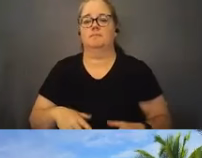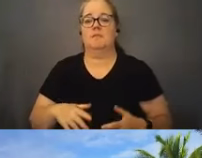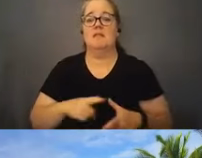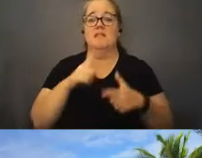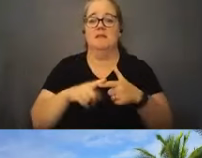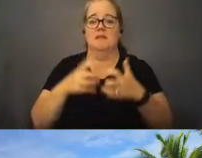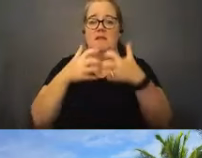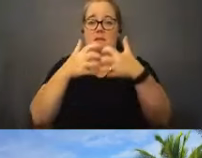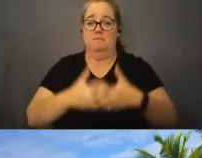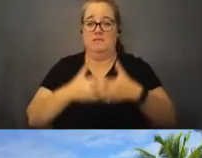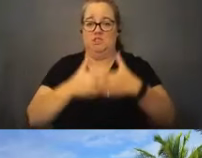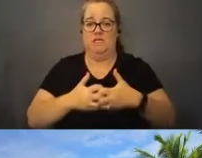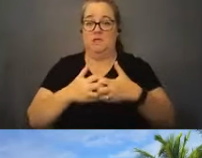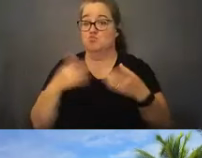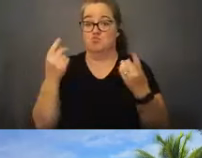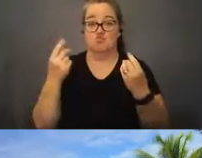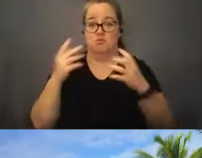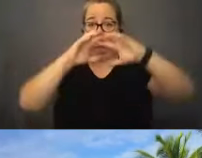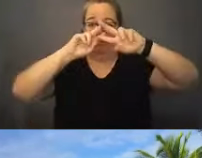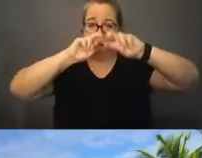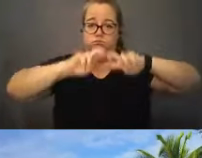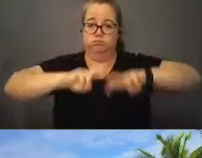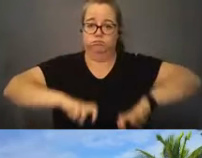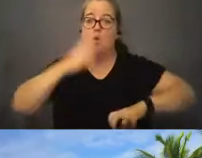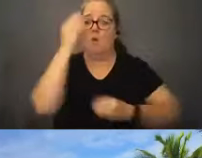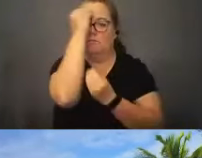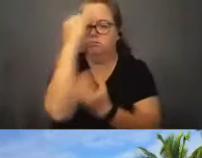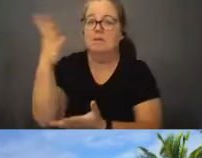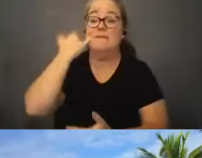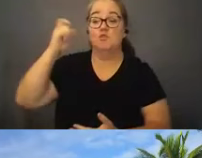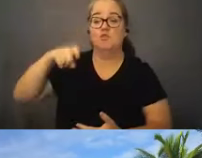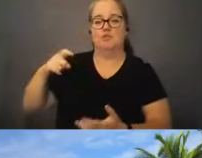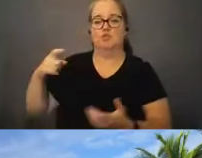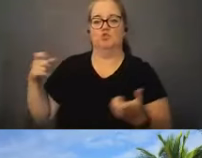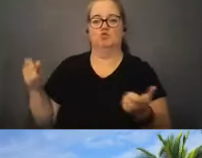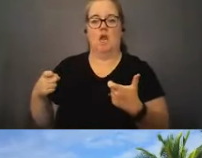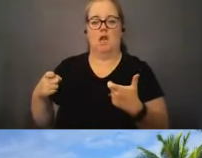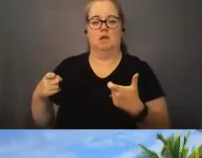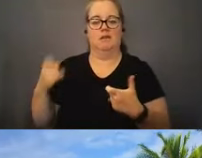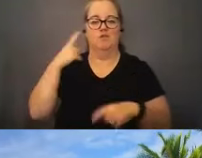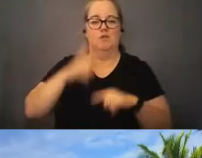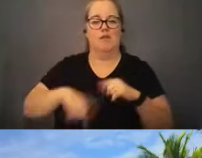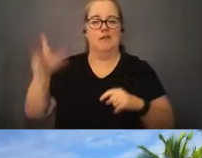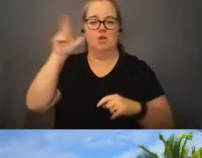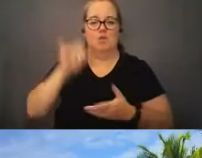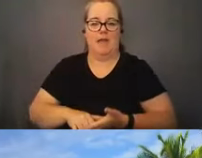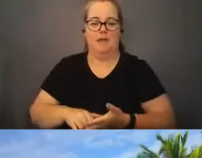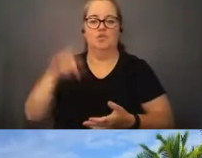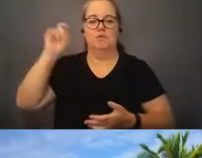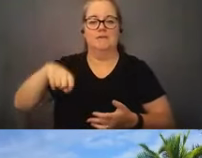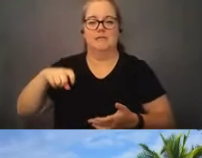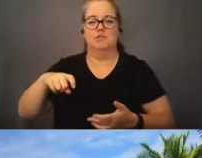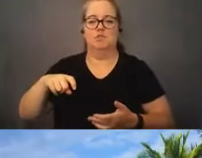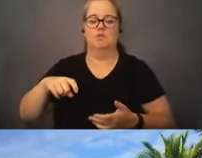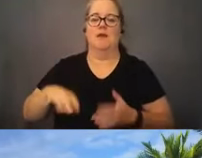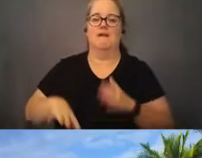analyze, but then it will tell you whether to shock or not. So if you can't hear that, you do need to find a